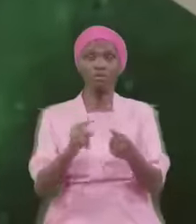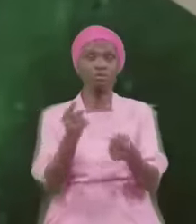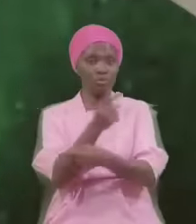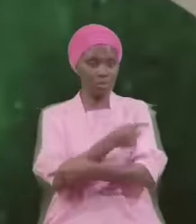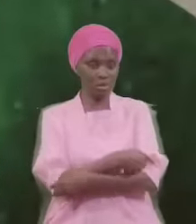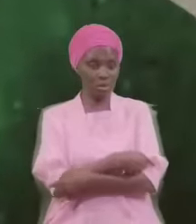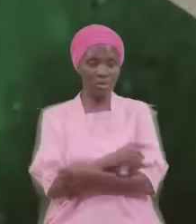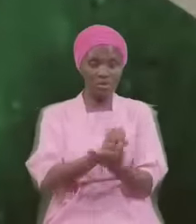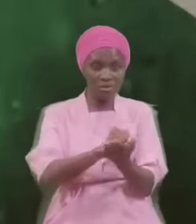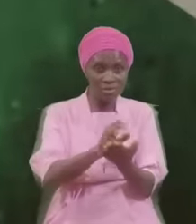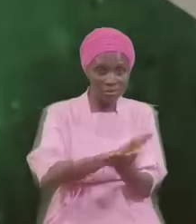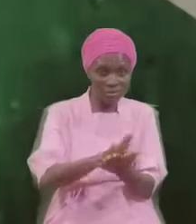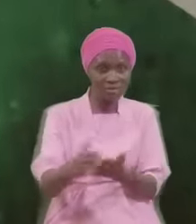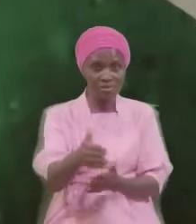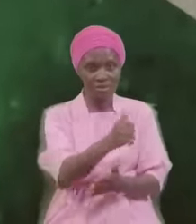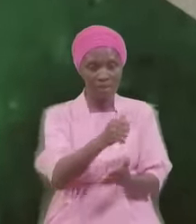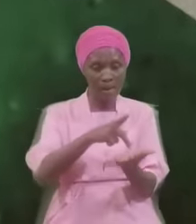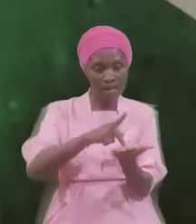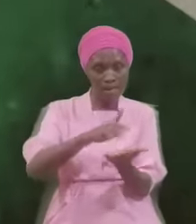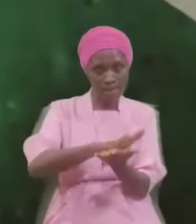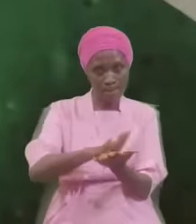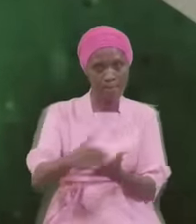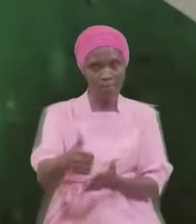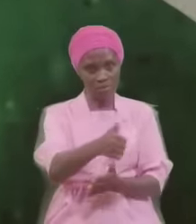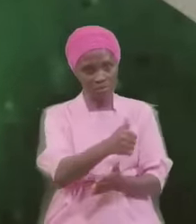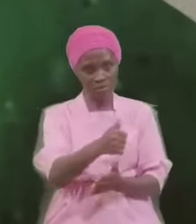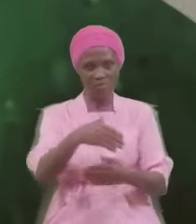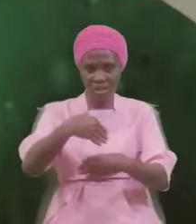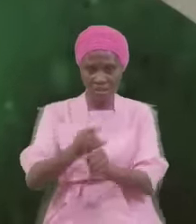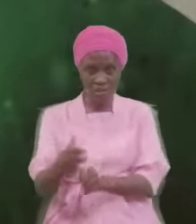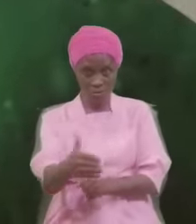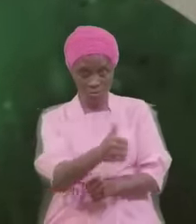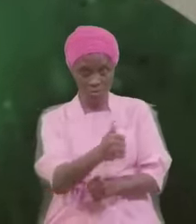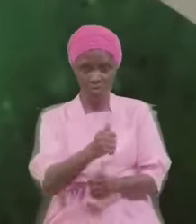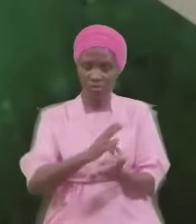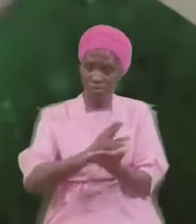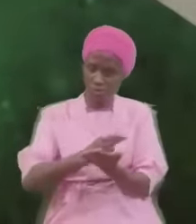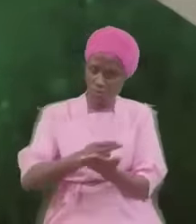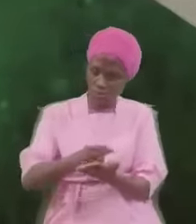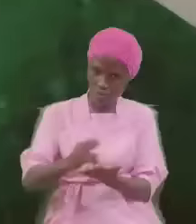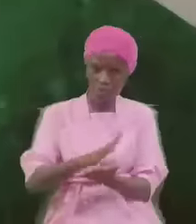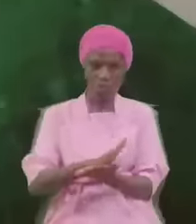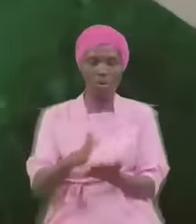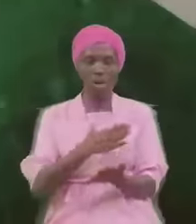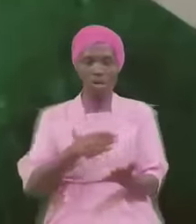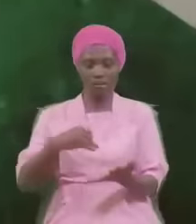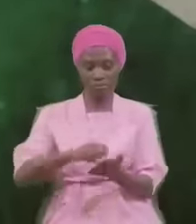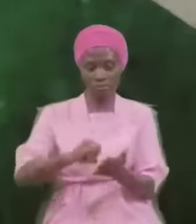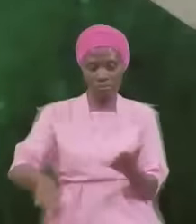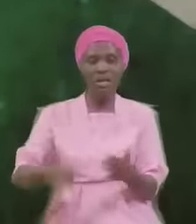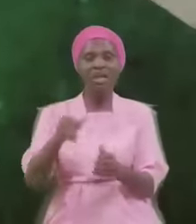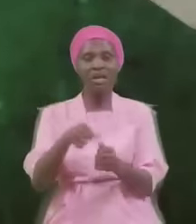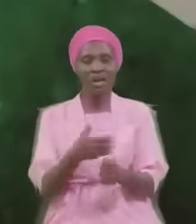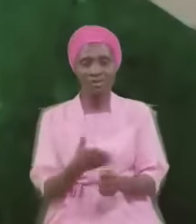Sanctify yourself, purify yourself, make yourself holy, and take away everything,